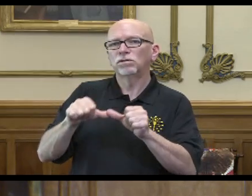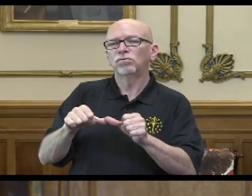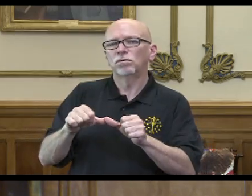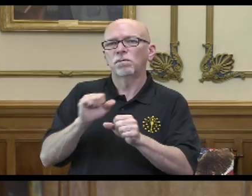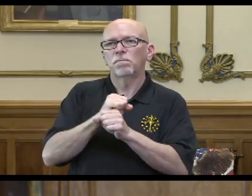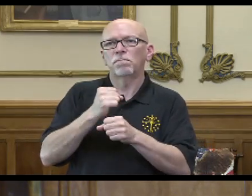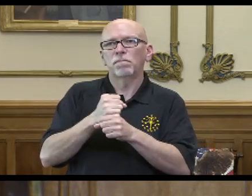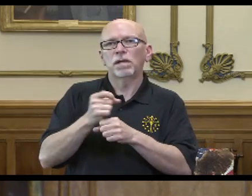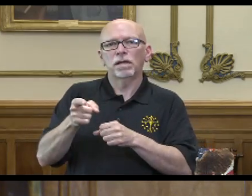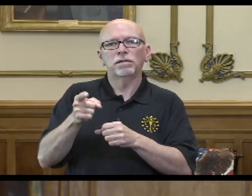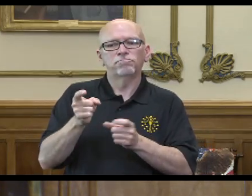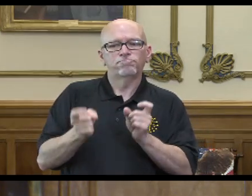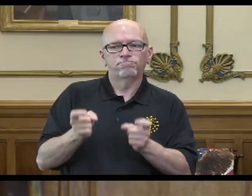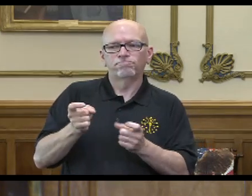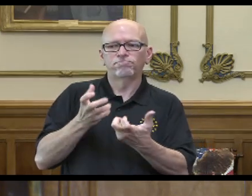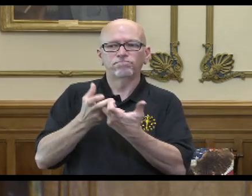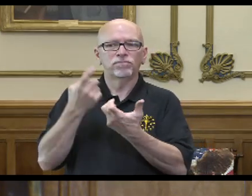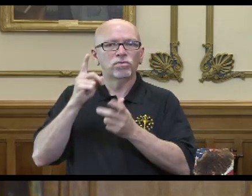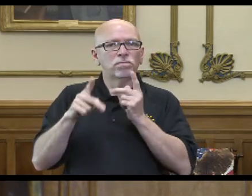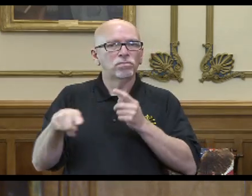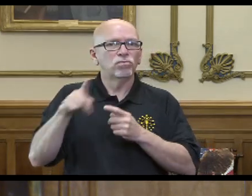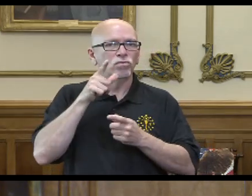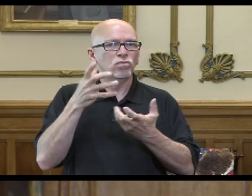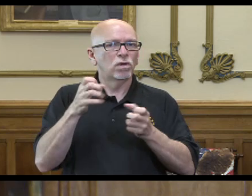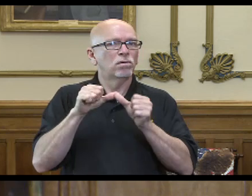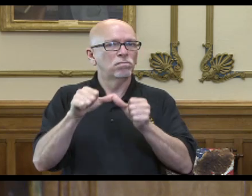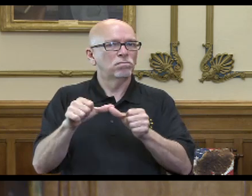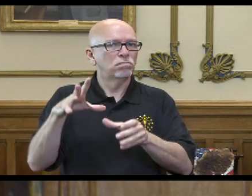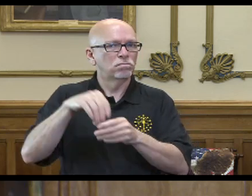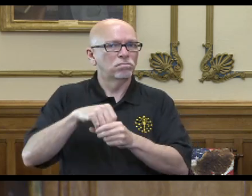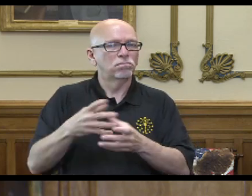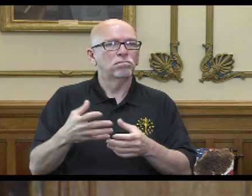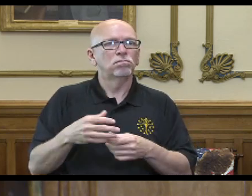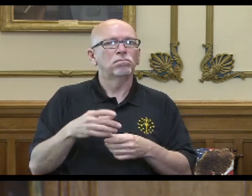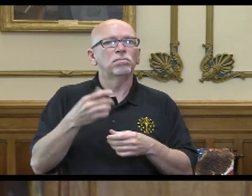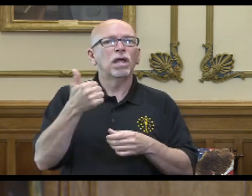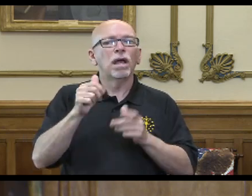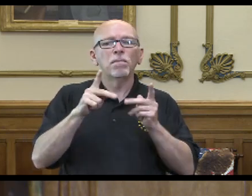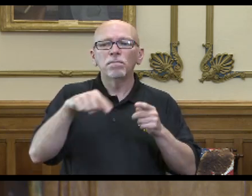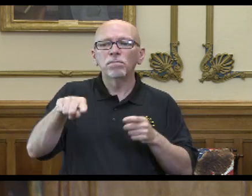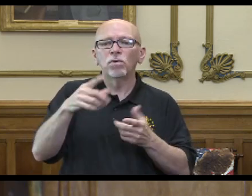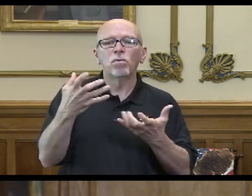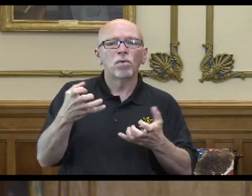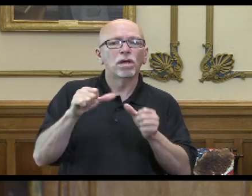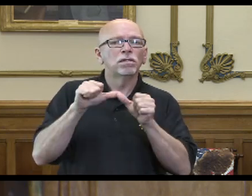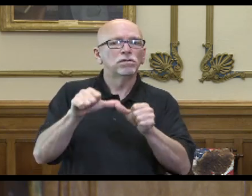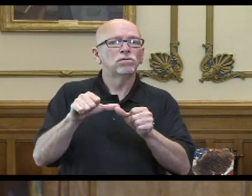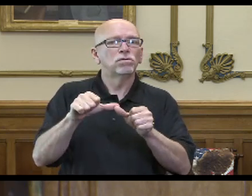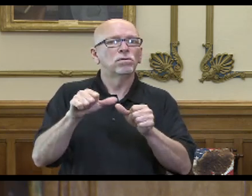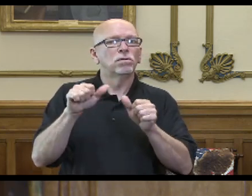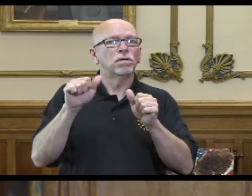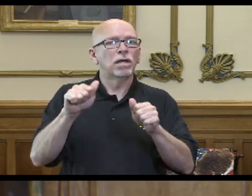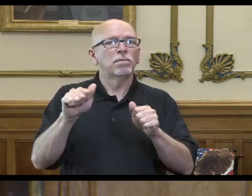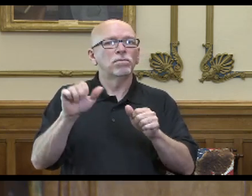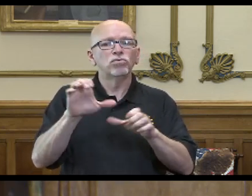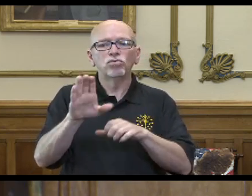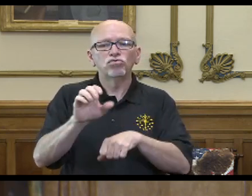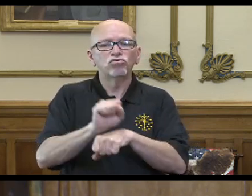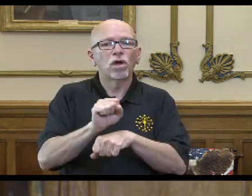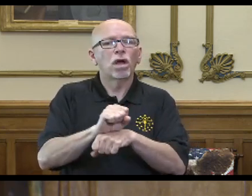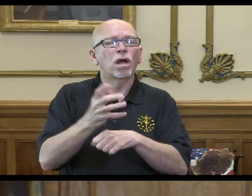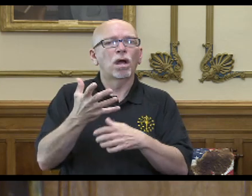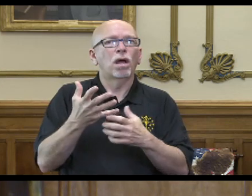make accommodations for individuals that want to remain engaged and individuals that want to continue to be able to do their job as much